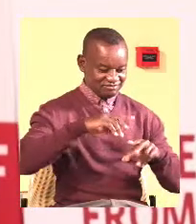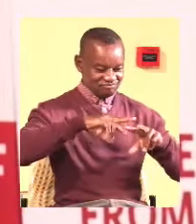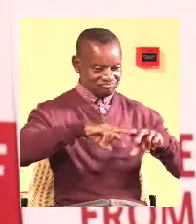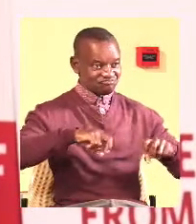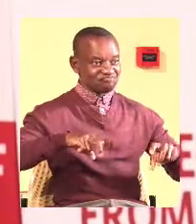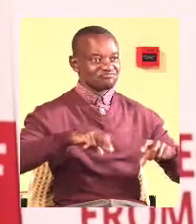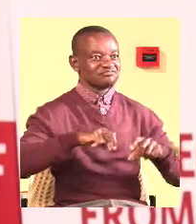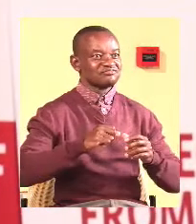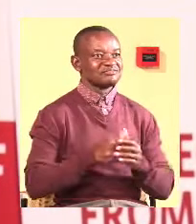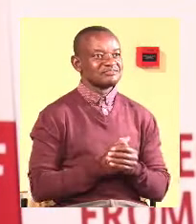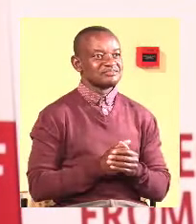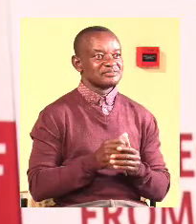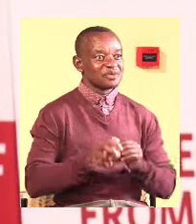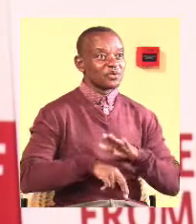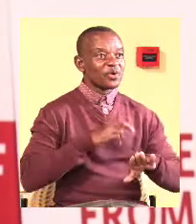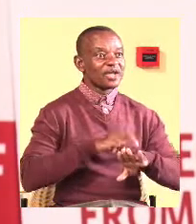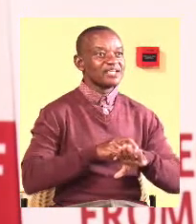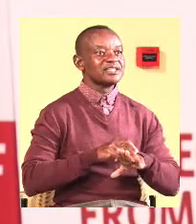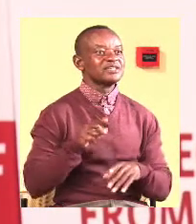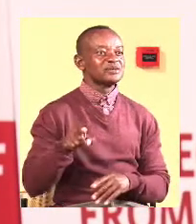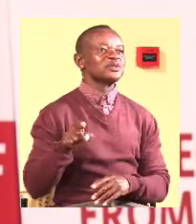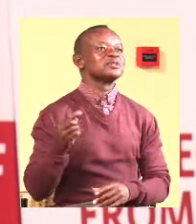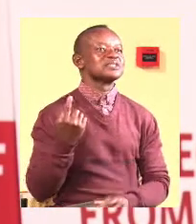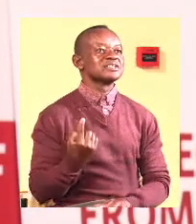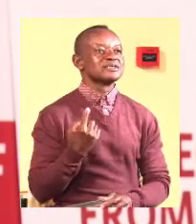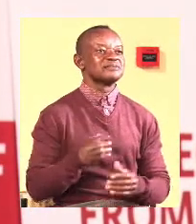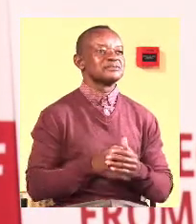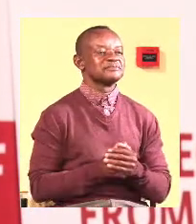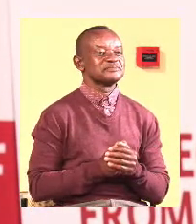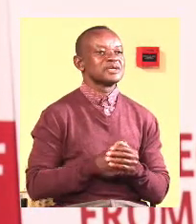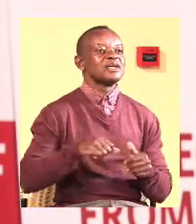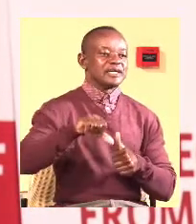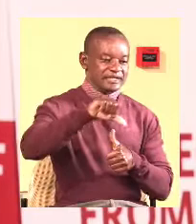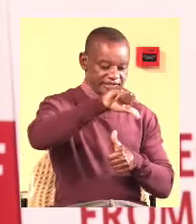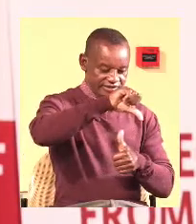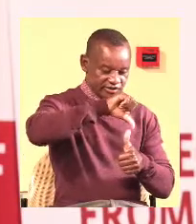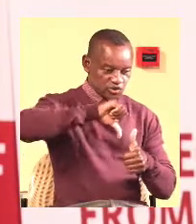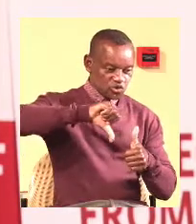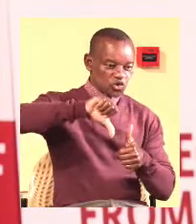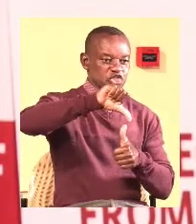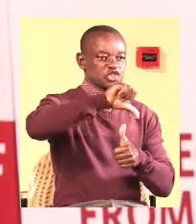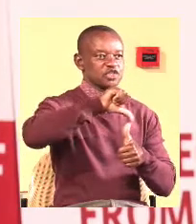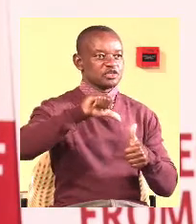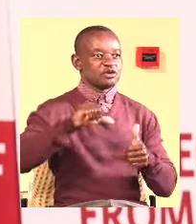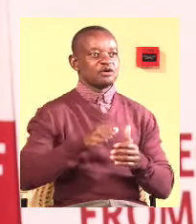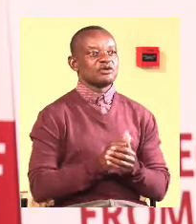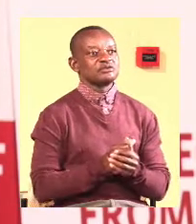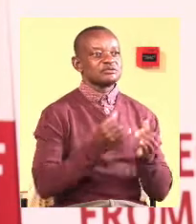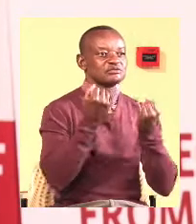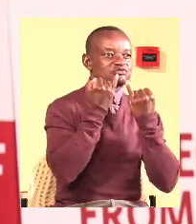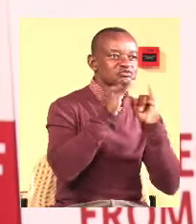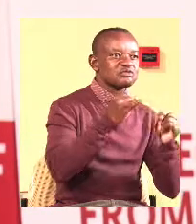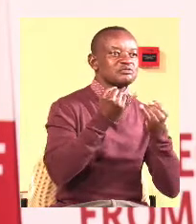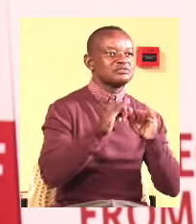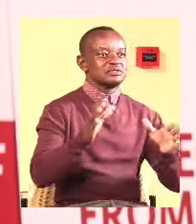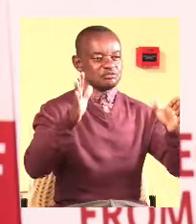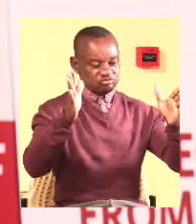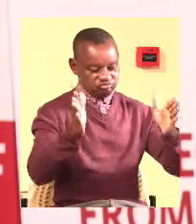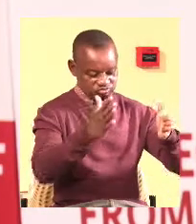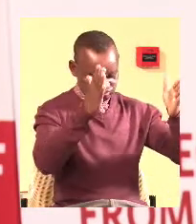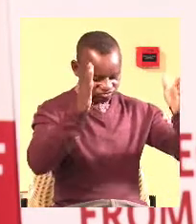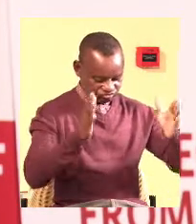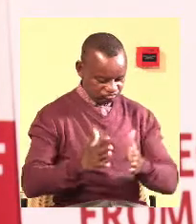Now, let's start with our discussion for this morning. Social mobilization and community engagement.